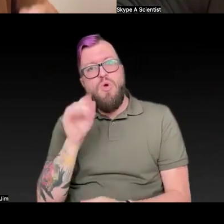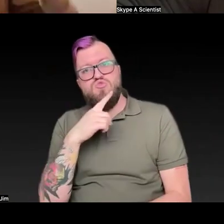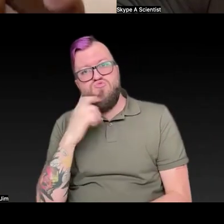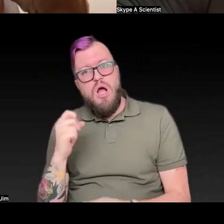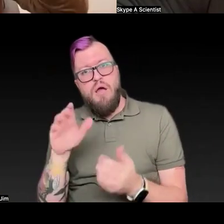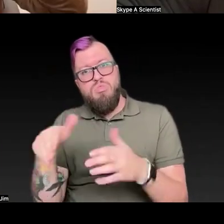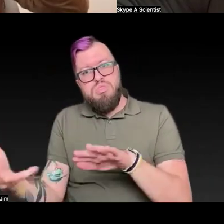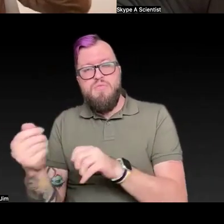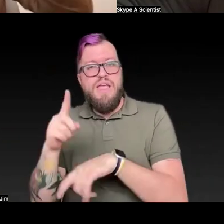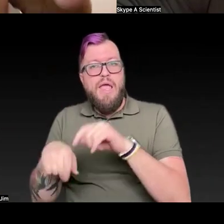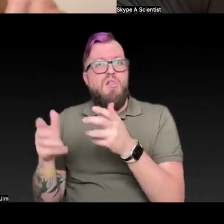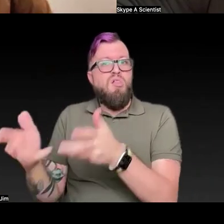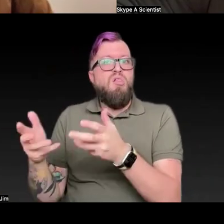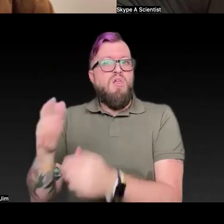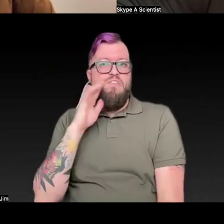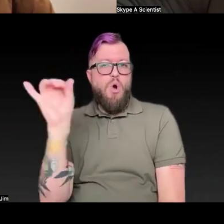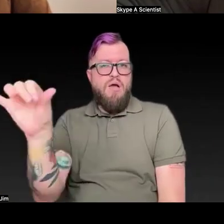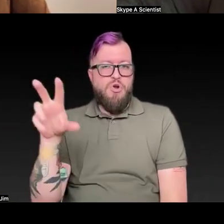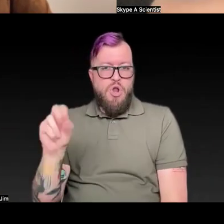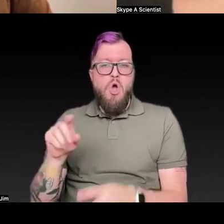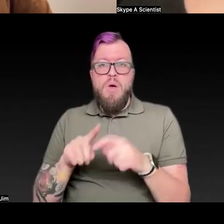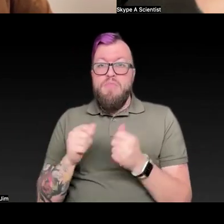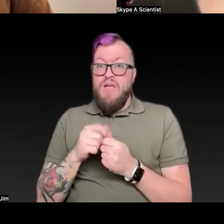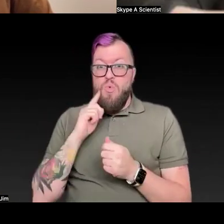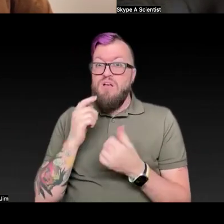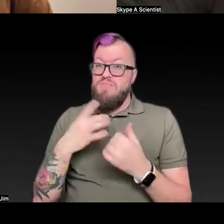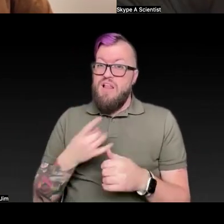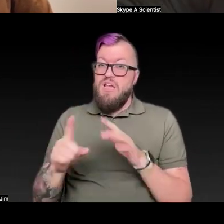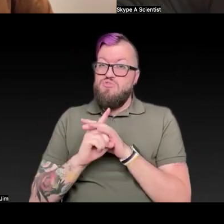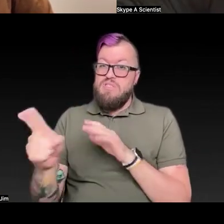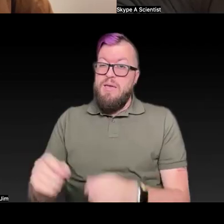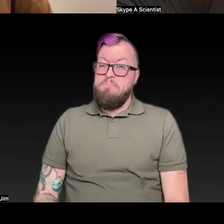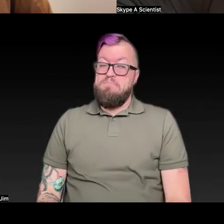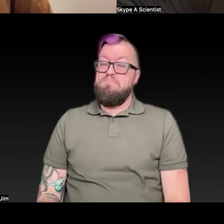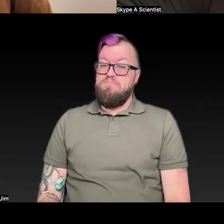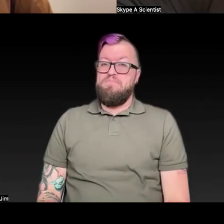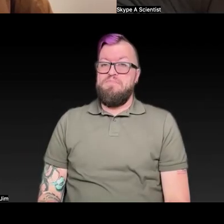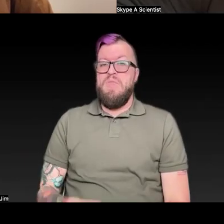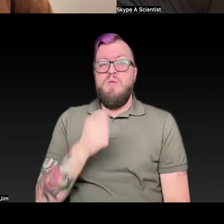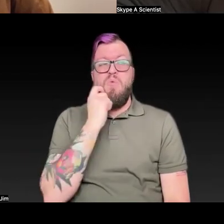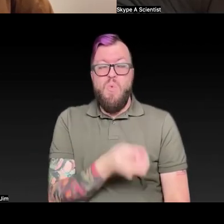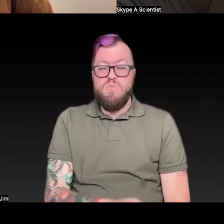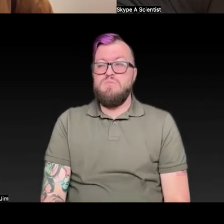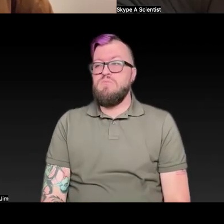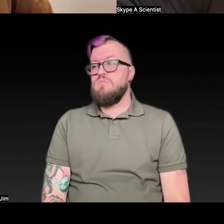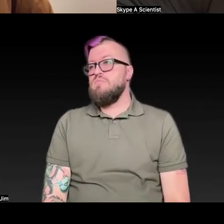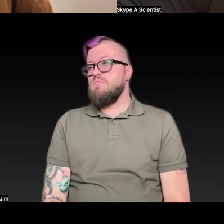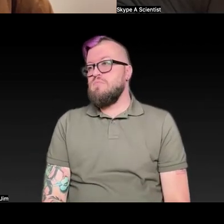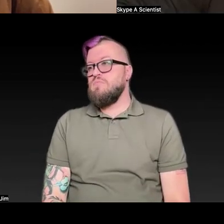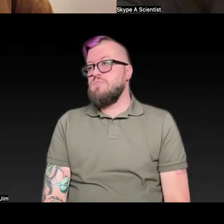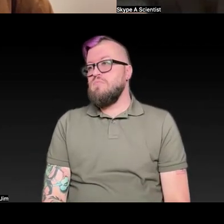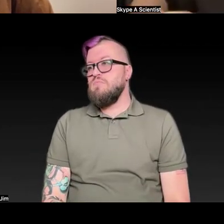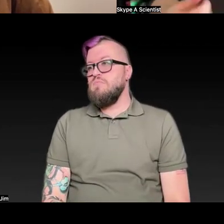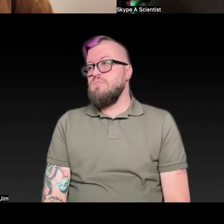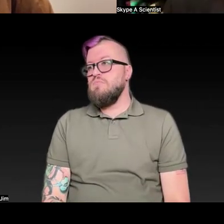can't live out of water forever. But they do like to escape. Very cool. Um, all right.